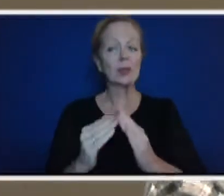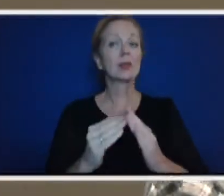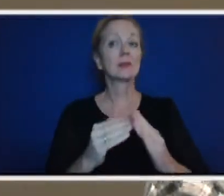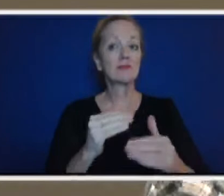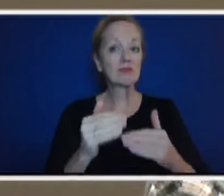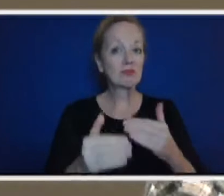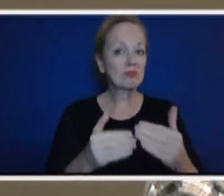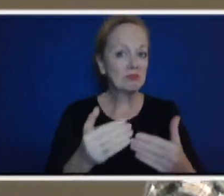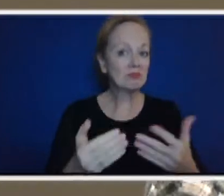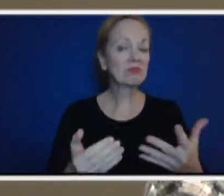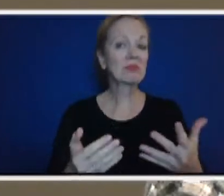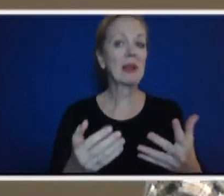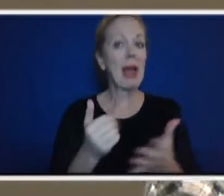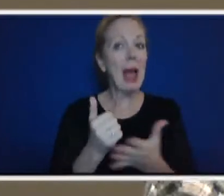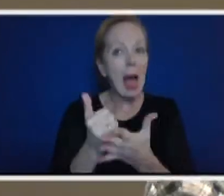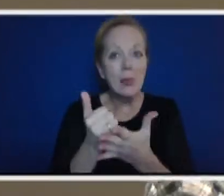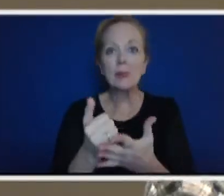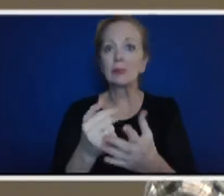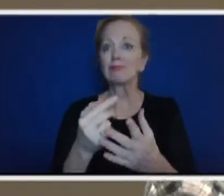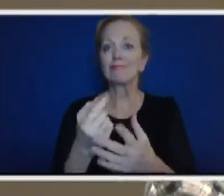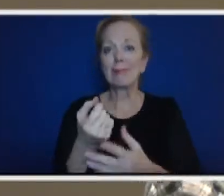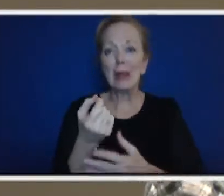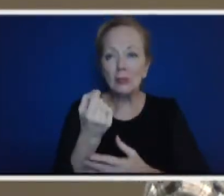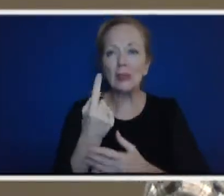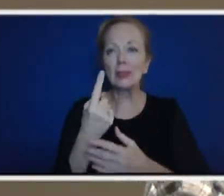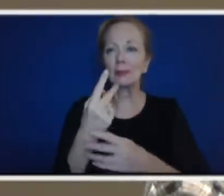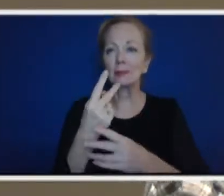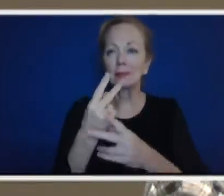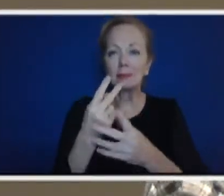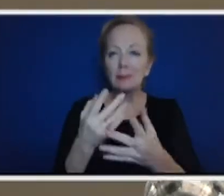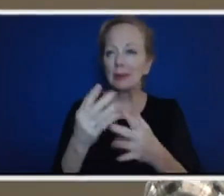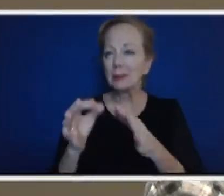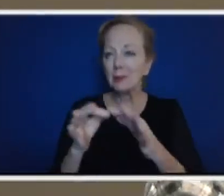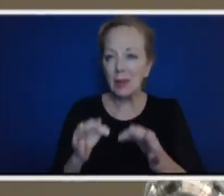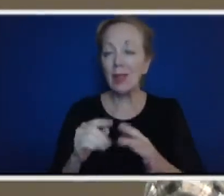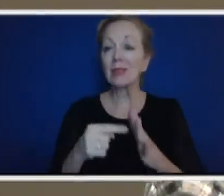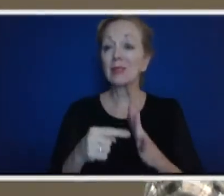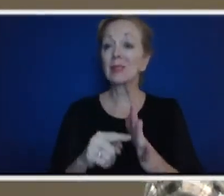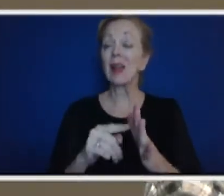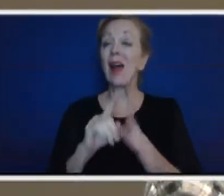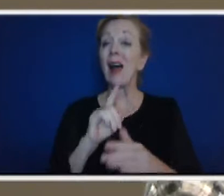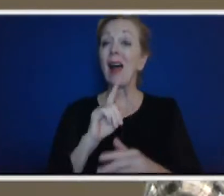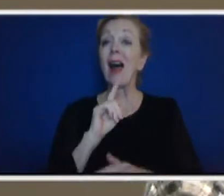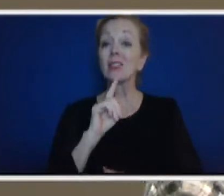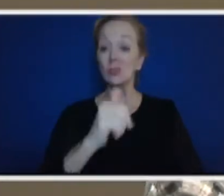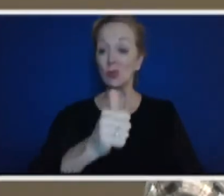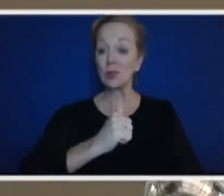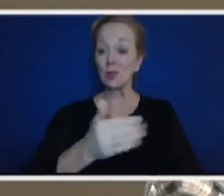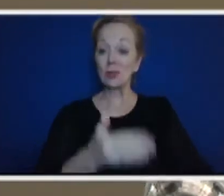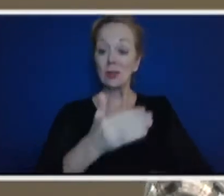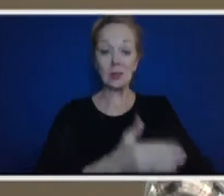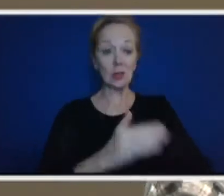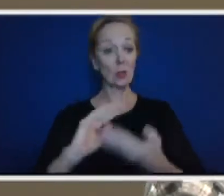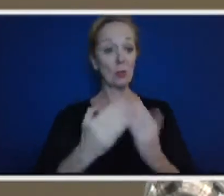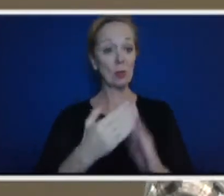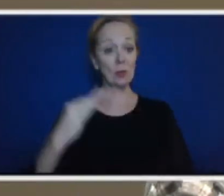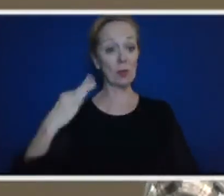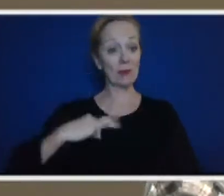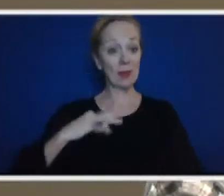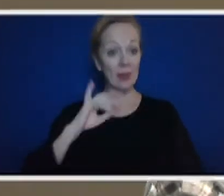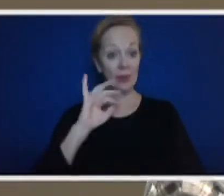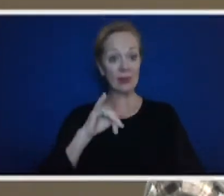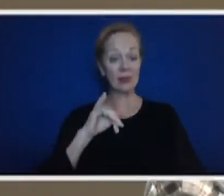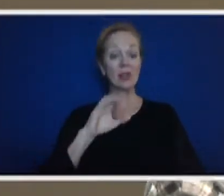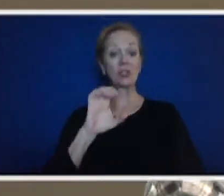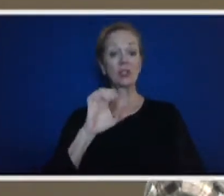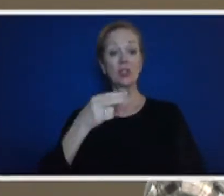and just help them understand this is actually a transportation improvement. It's a community benefit that the Cherry